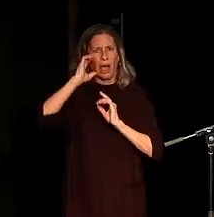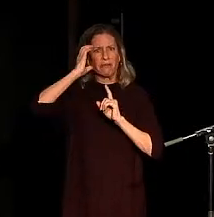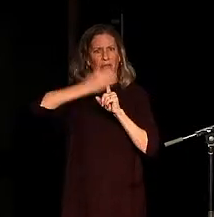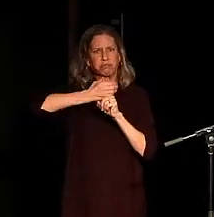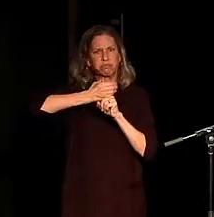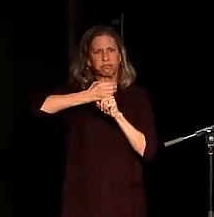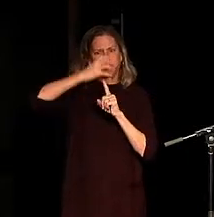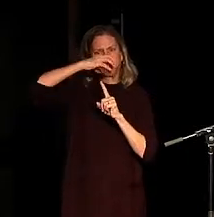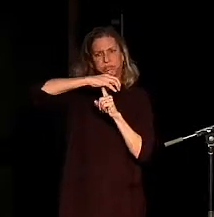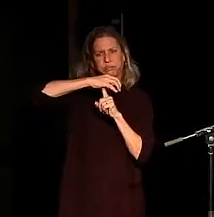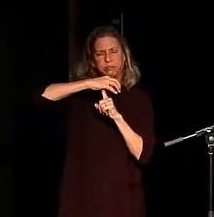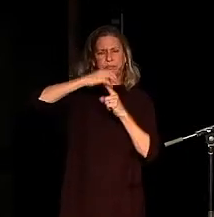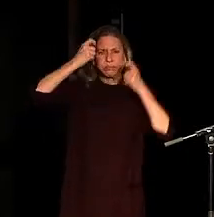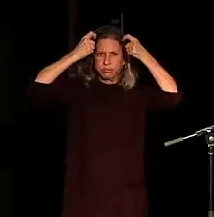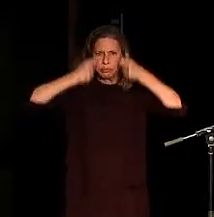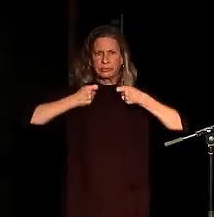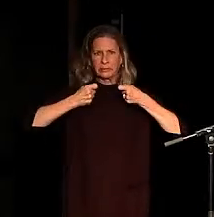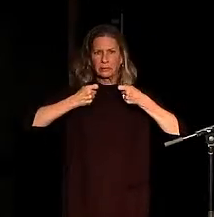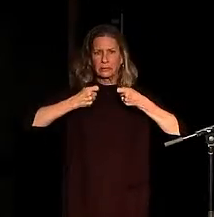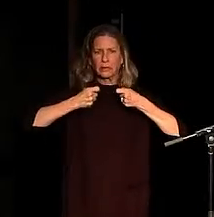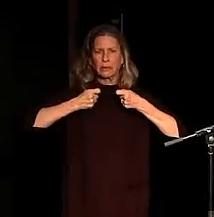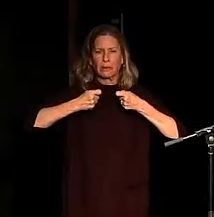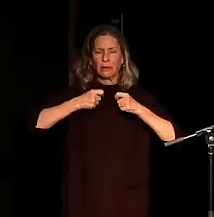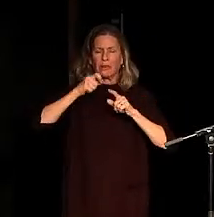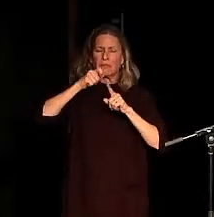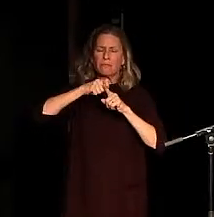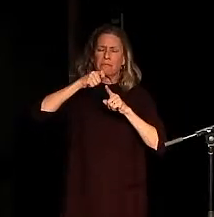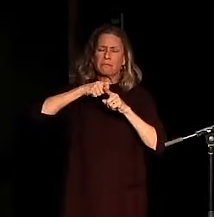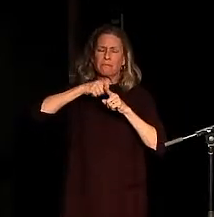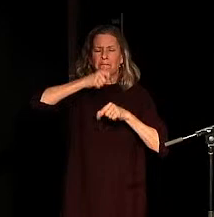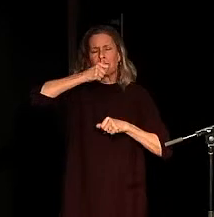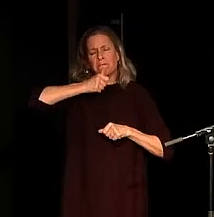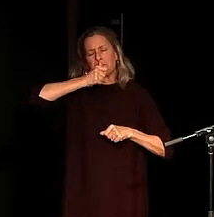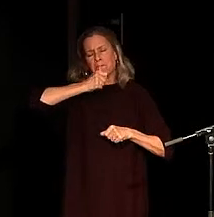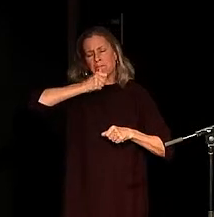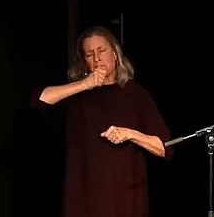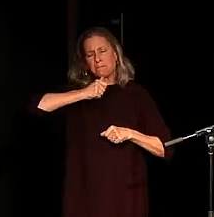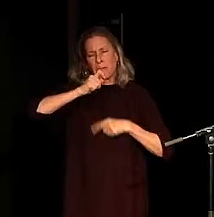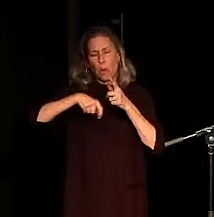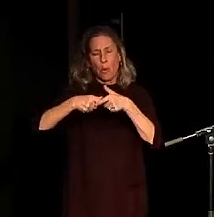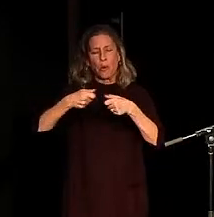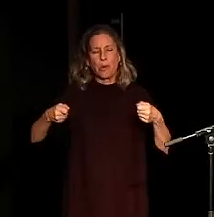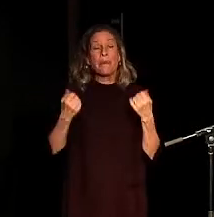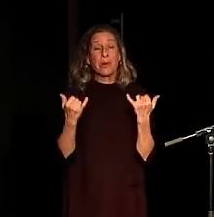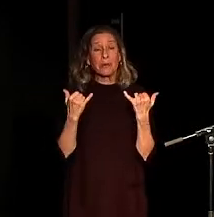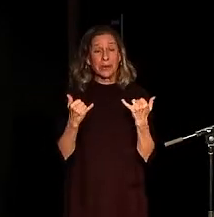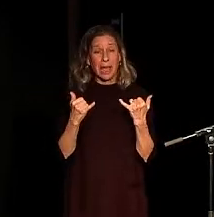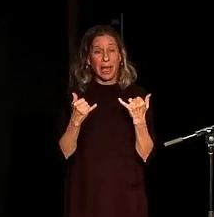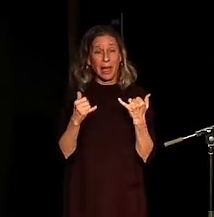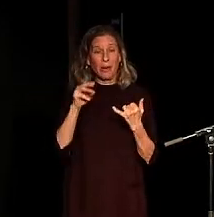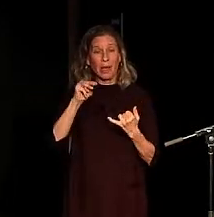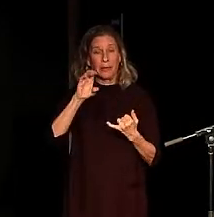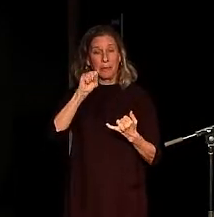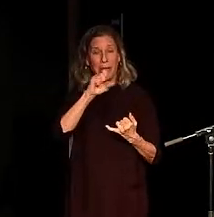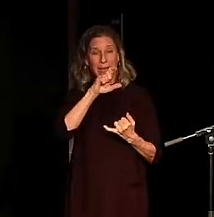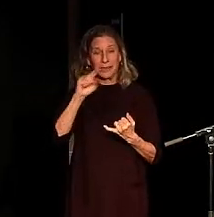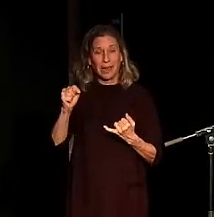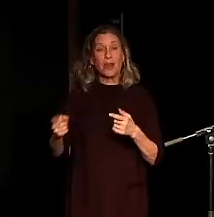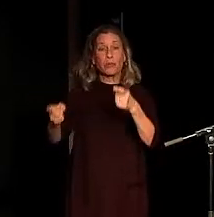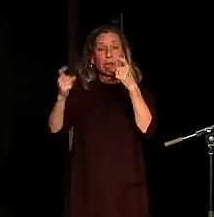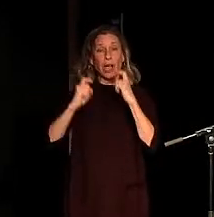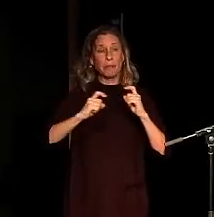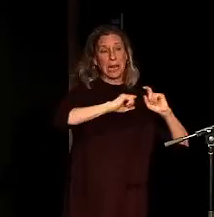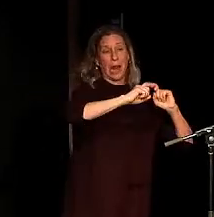Red Hawk head for an hour and a half, I promise you. Well, Rochelle, we'll wrap this up, and the mascot will come in and distribute those goodies as we